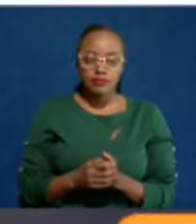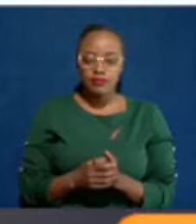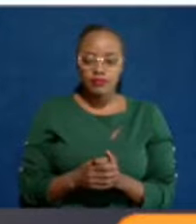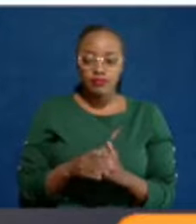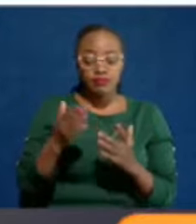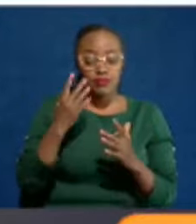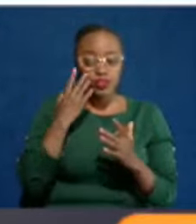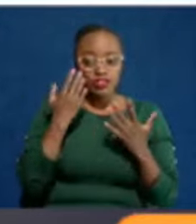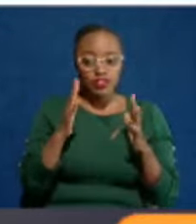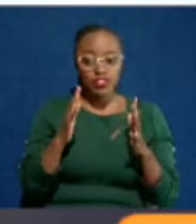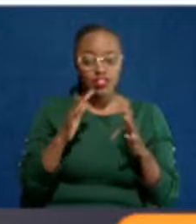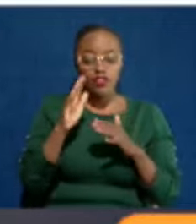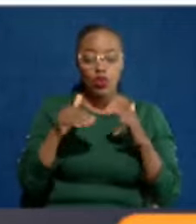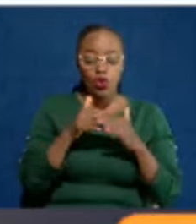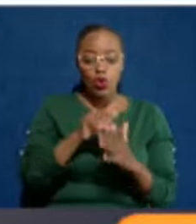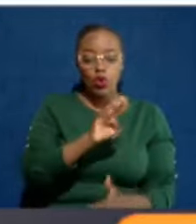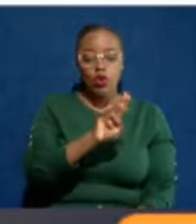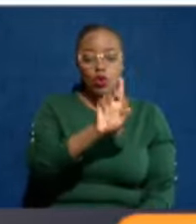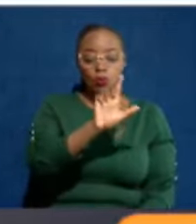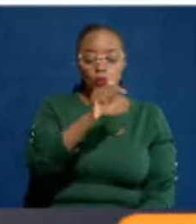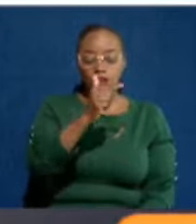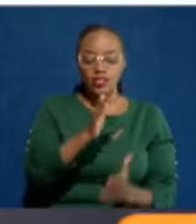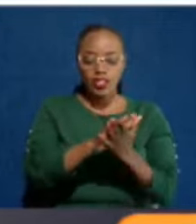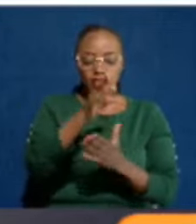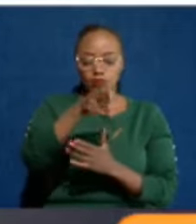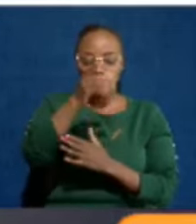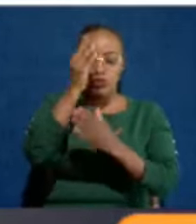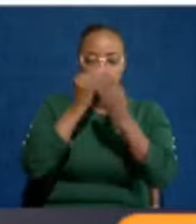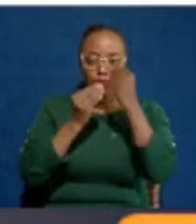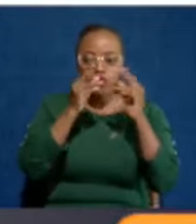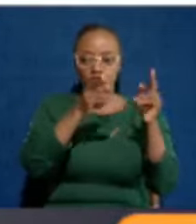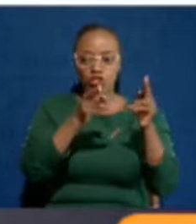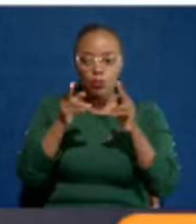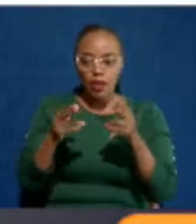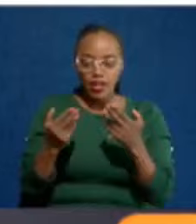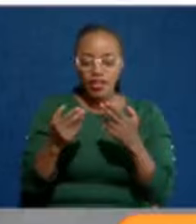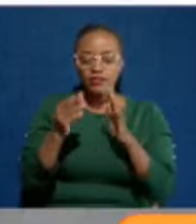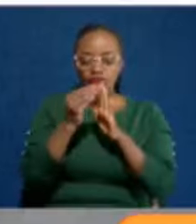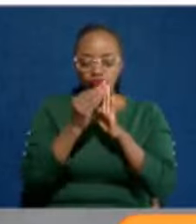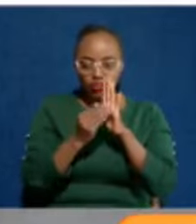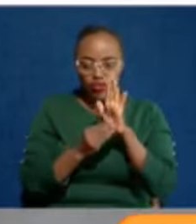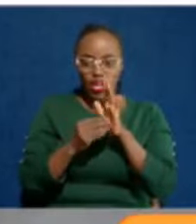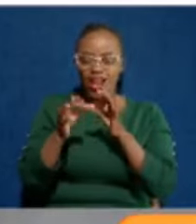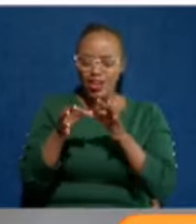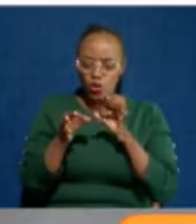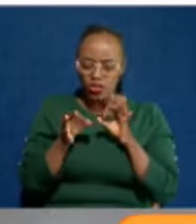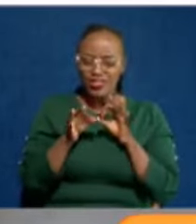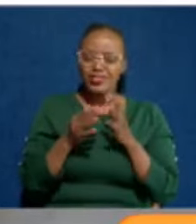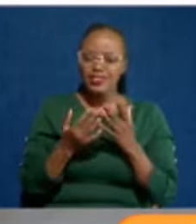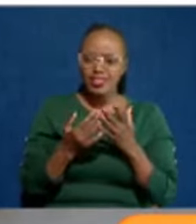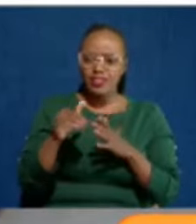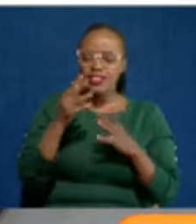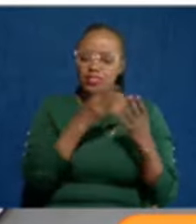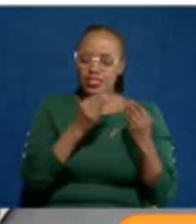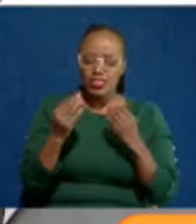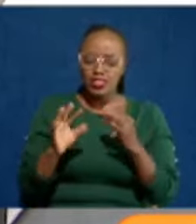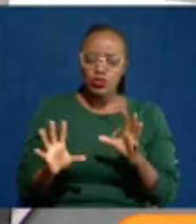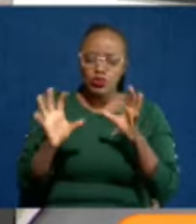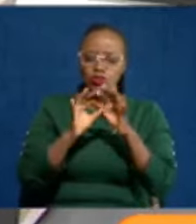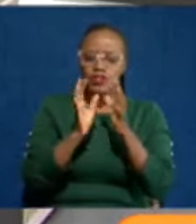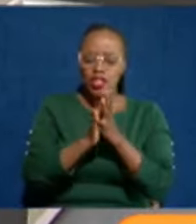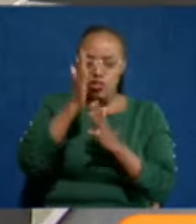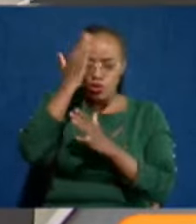There you go. Every bullet, every tear gas canister is usually accounted for. It's rather easy to trace and easy to